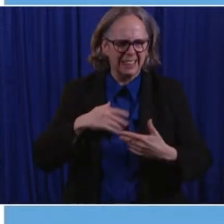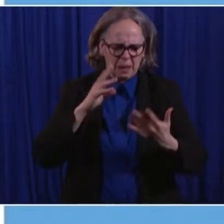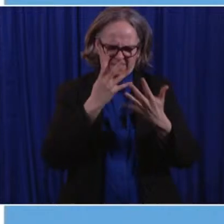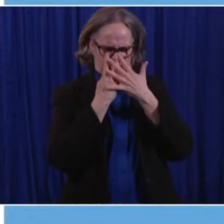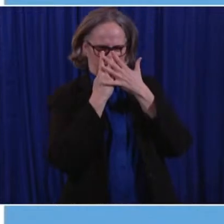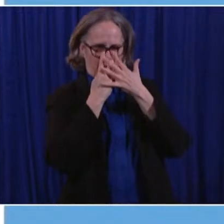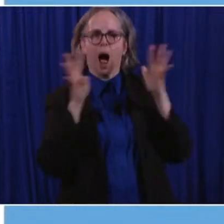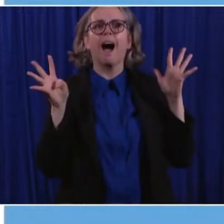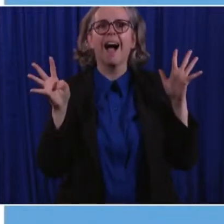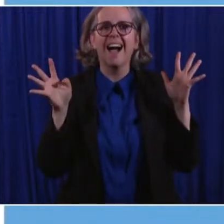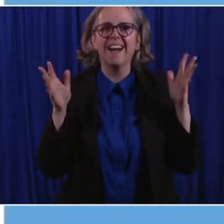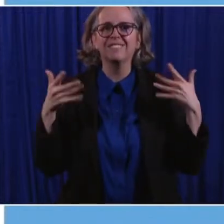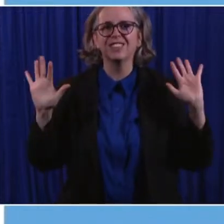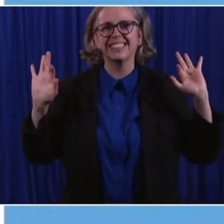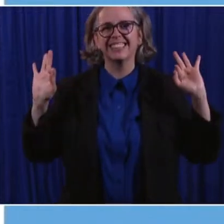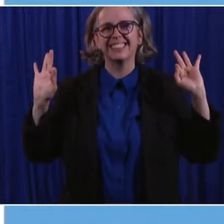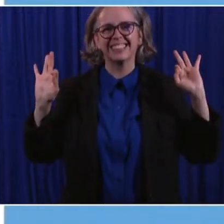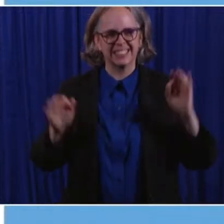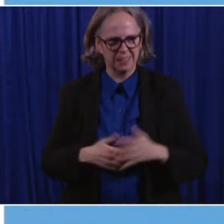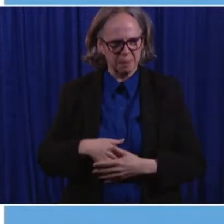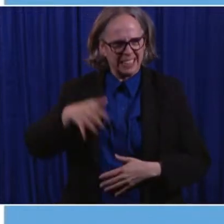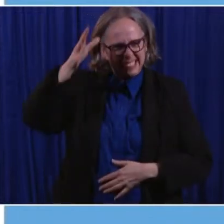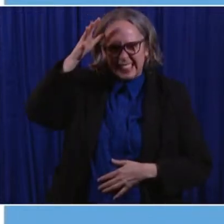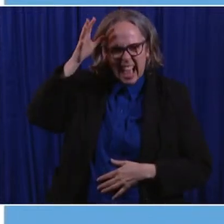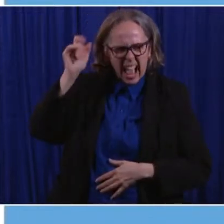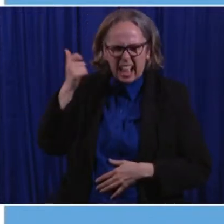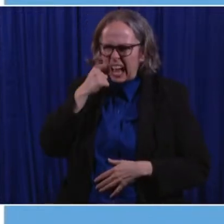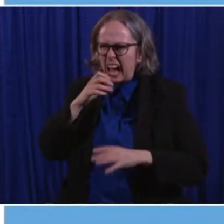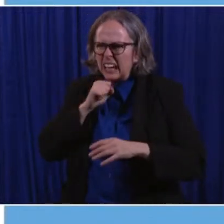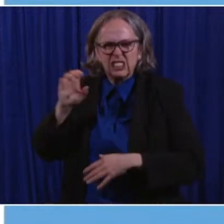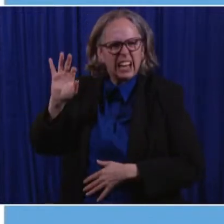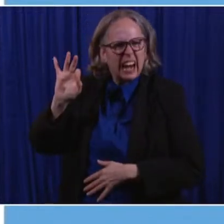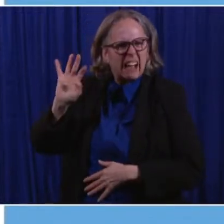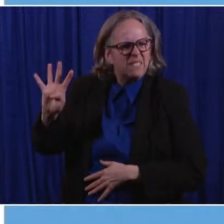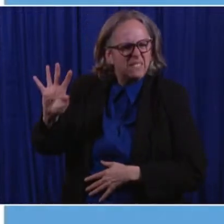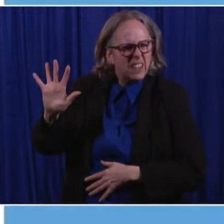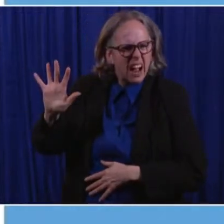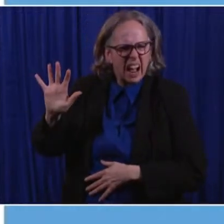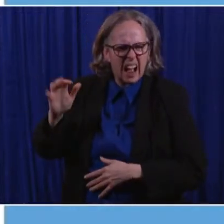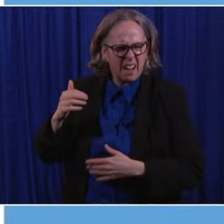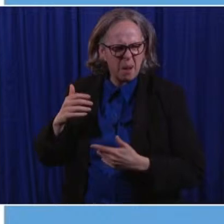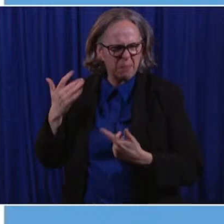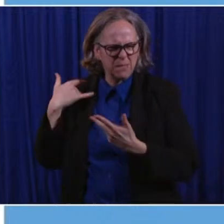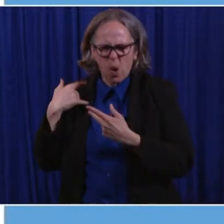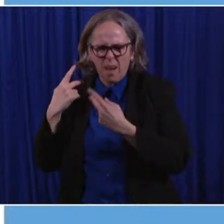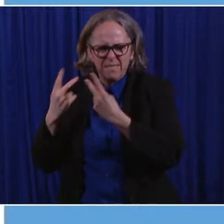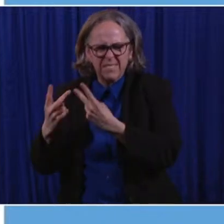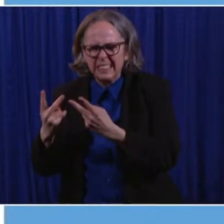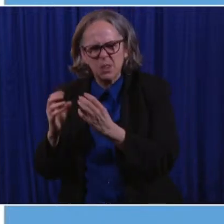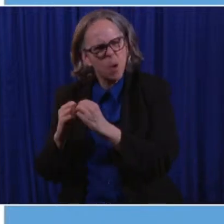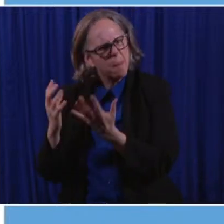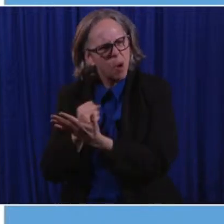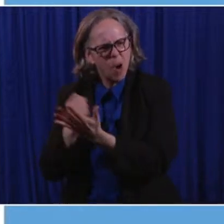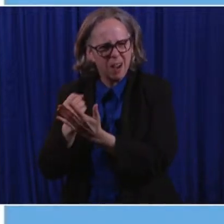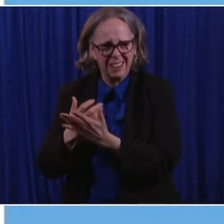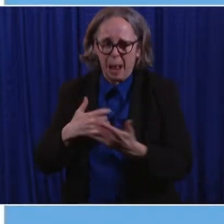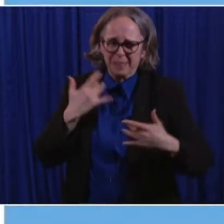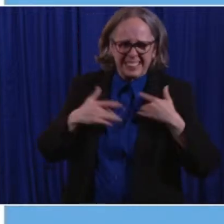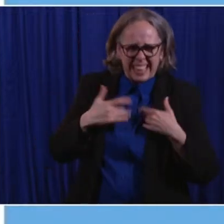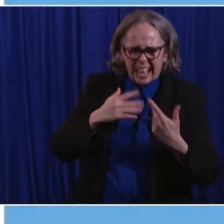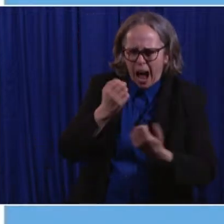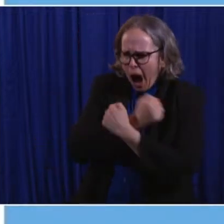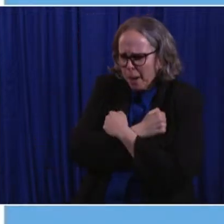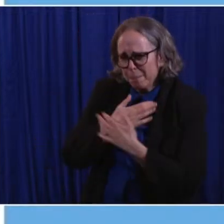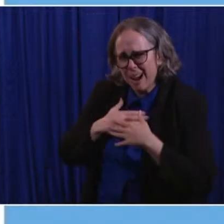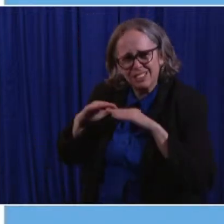My dad is 94 years old, and I am just looking forward to spending a bit more time with him. We can't wait to hug our grandkids. I'm